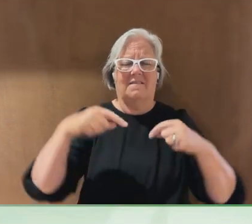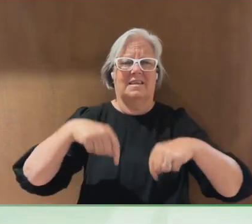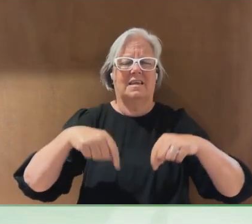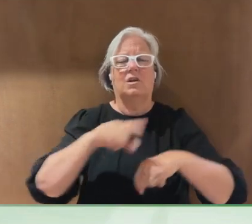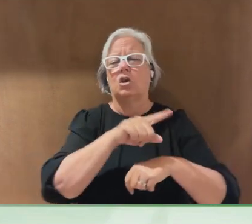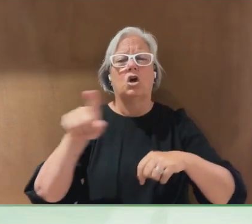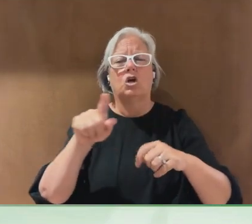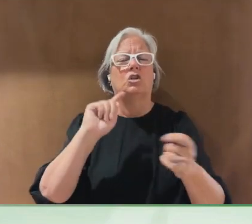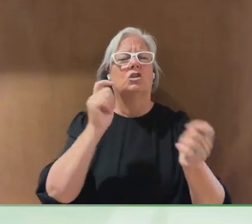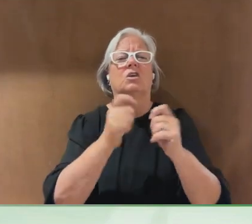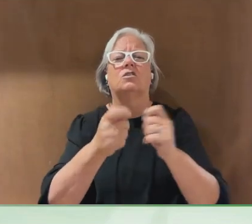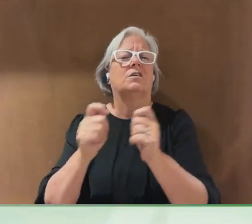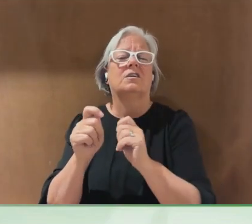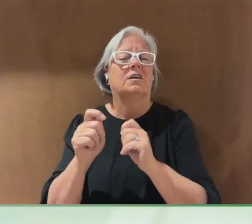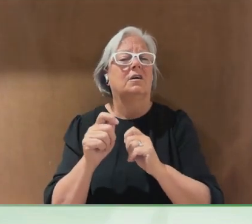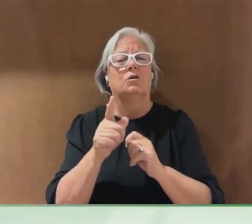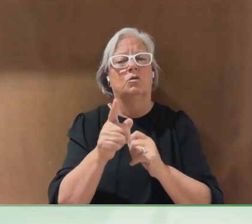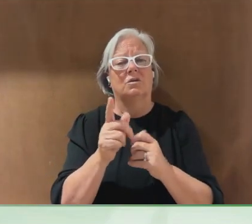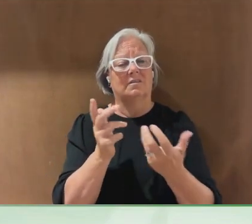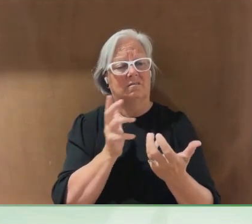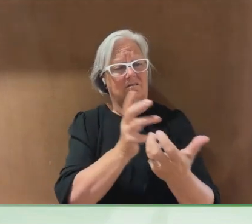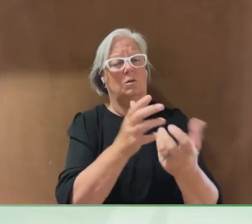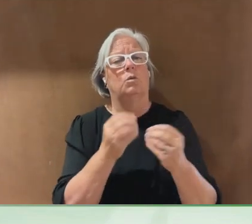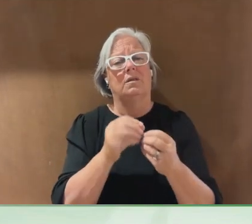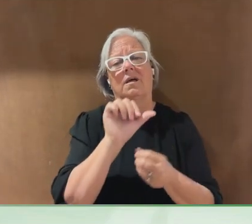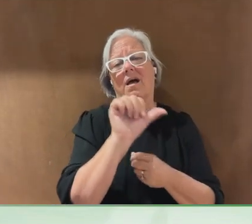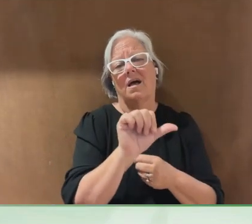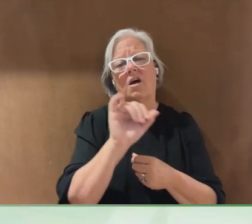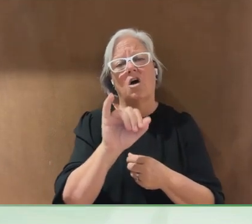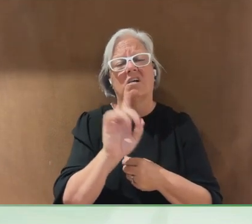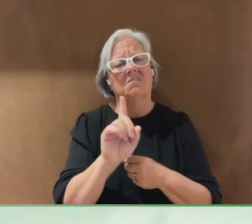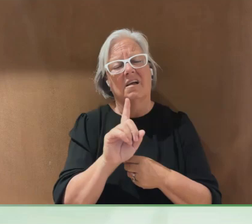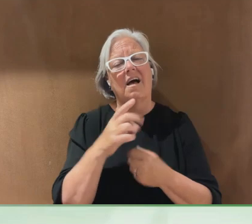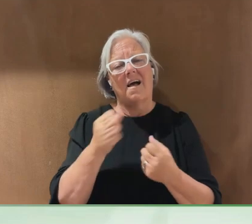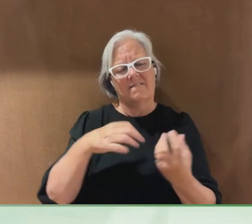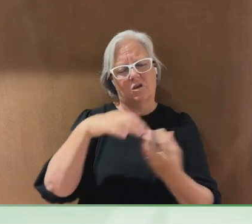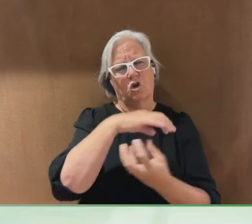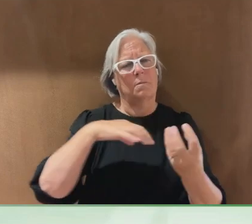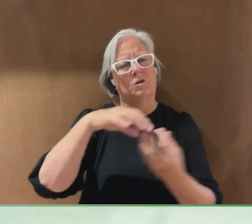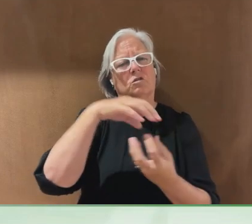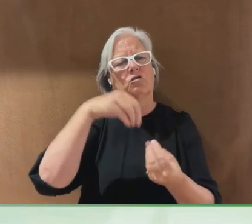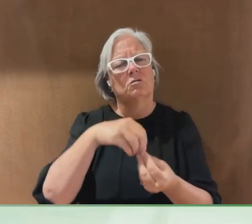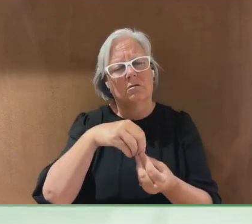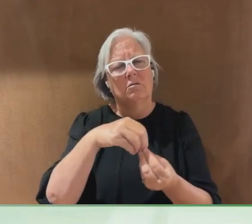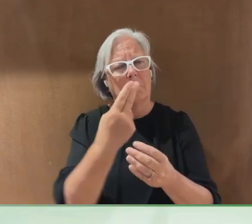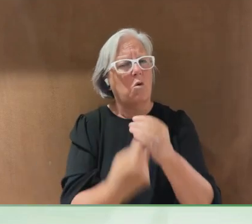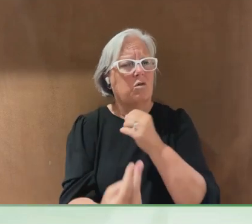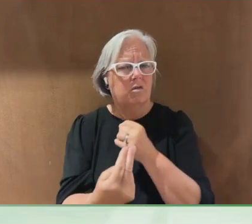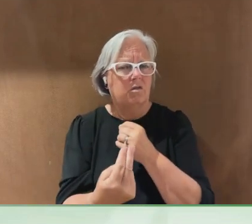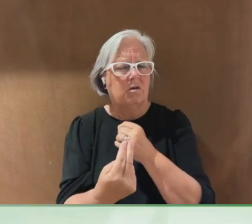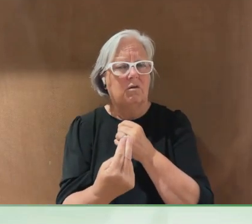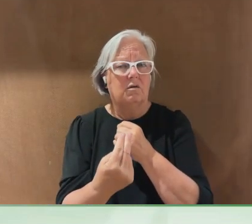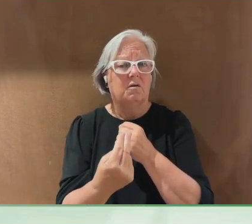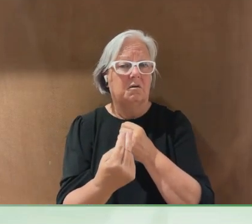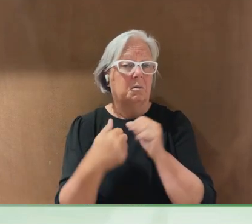you only interact with AI. We should have the combination. And then I think we could resolve many things also